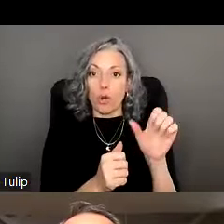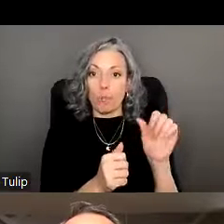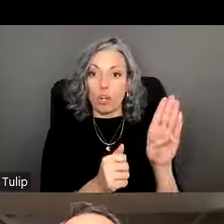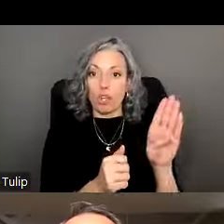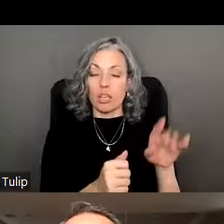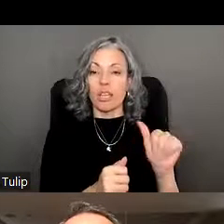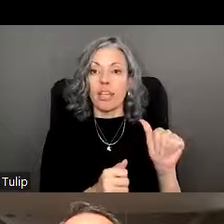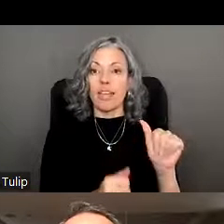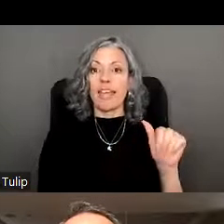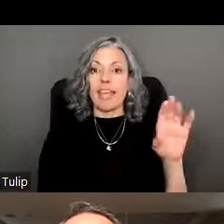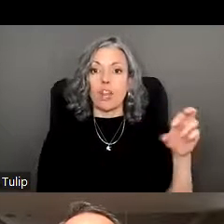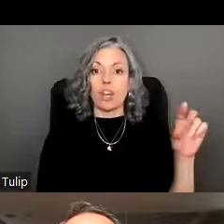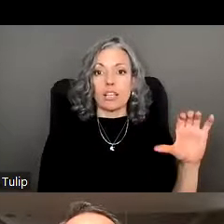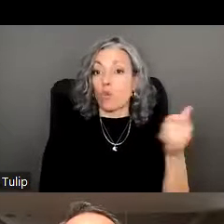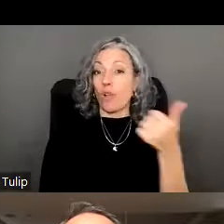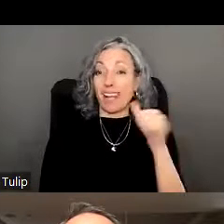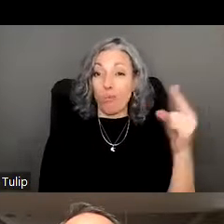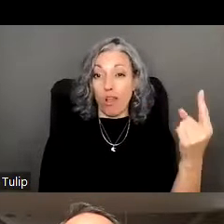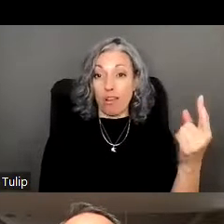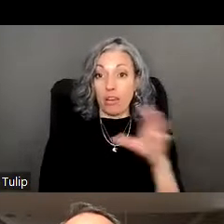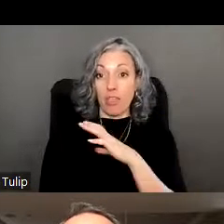anyone from the committee who would like to